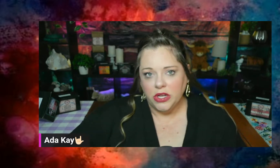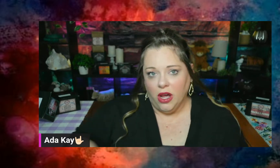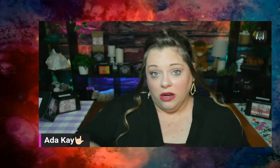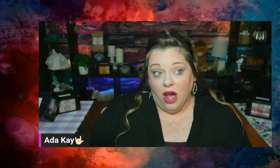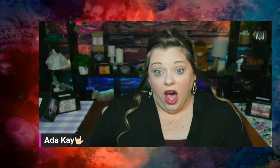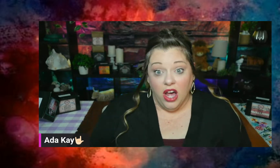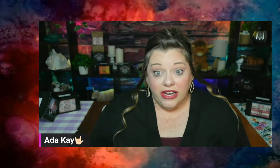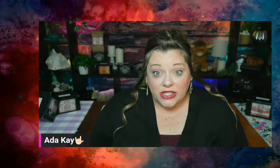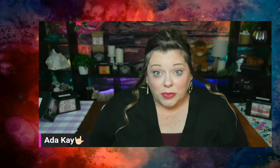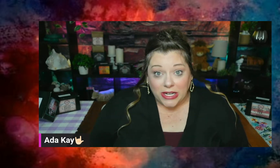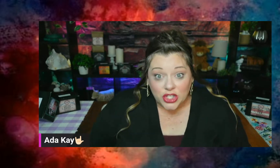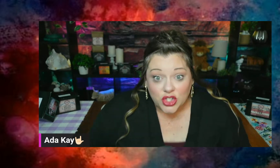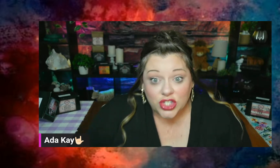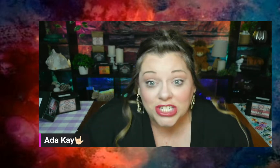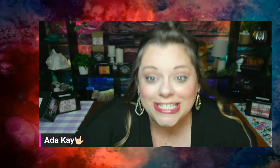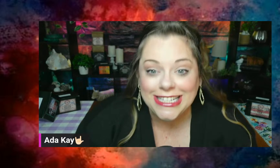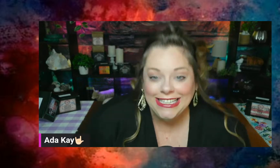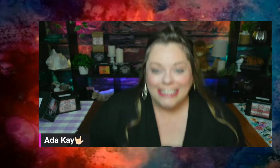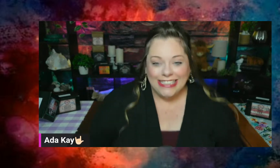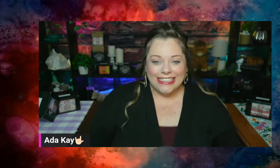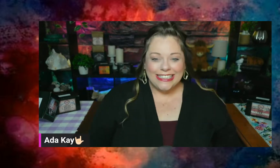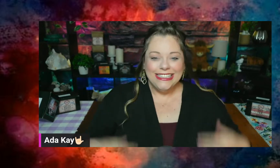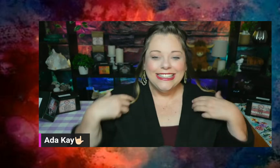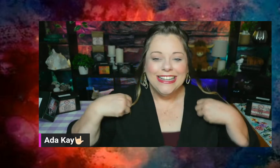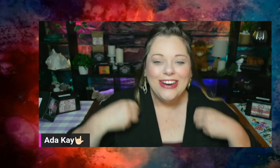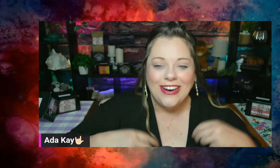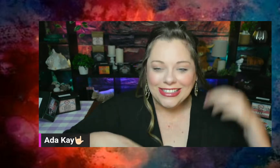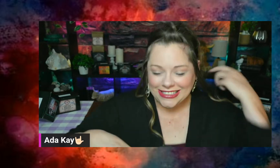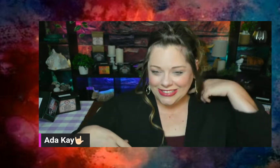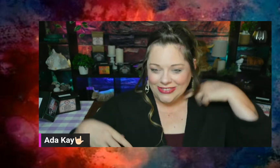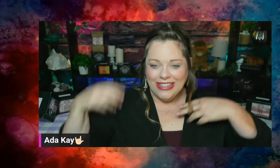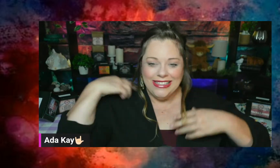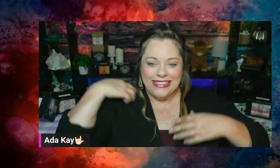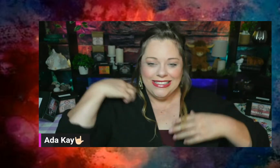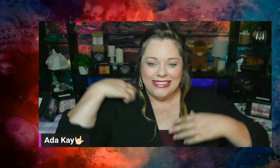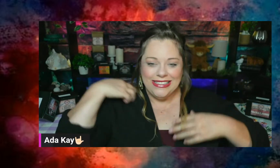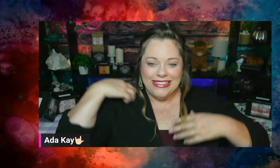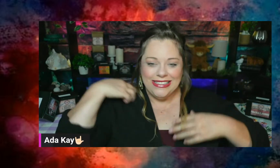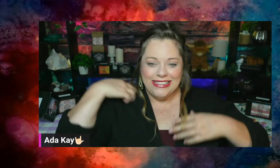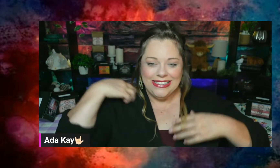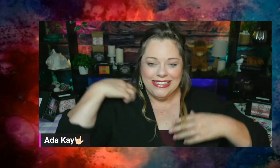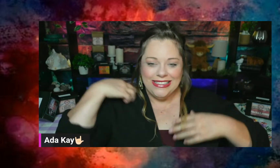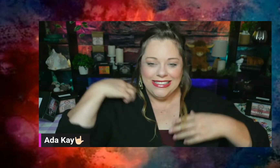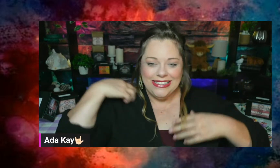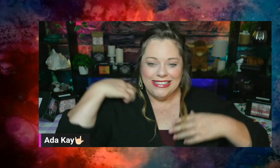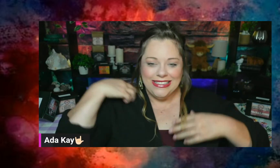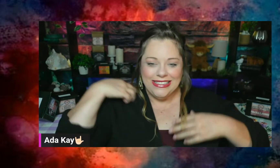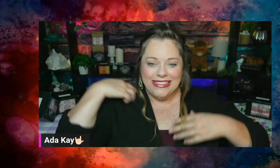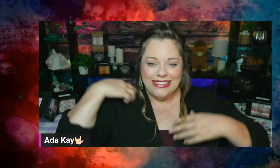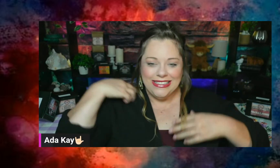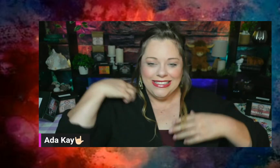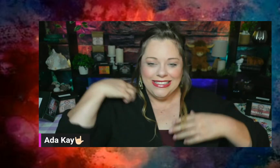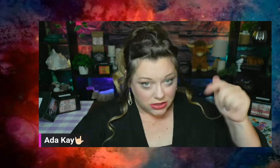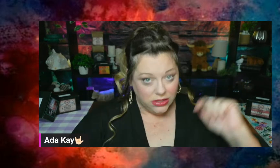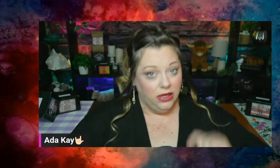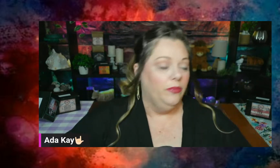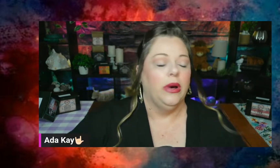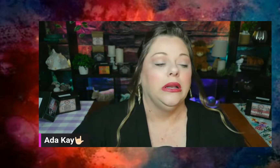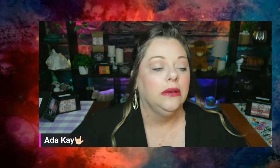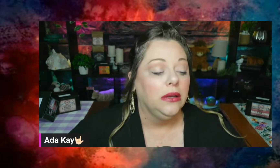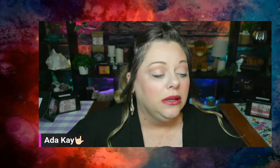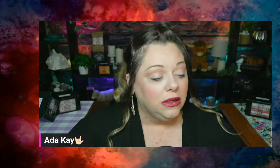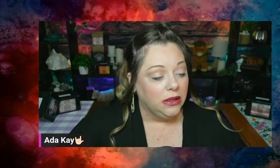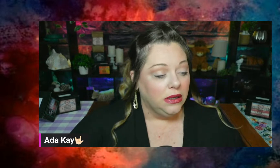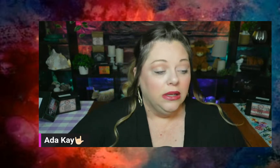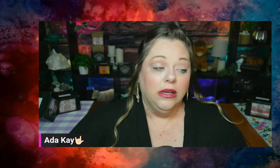has been an unexpected journey. Honestly, when I started this, I never thought I'd be doing this.